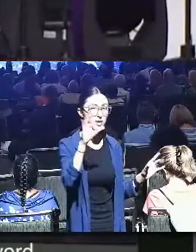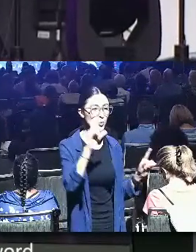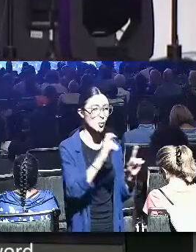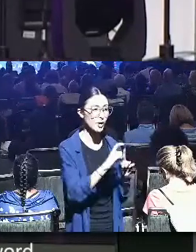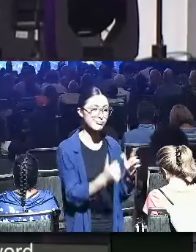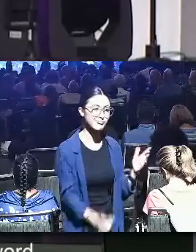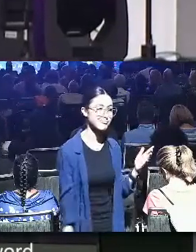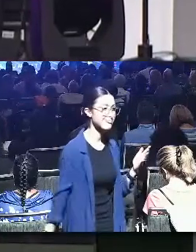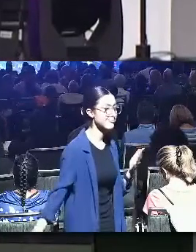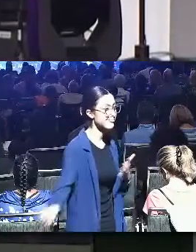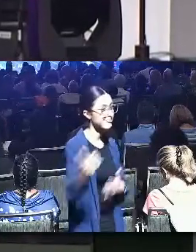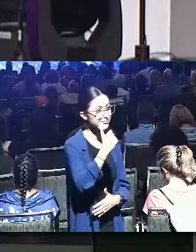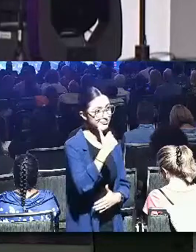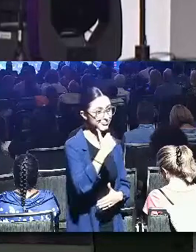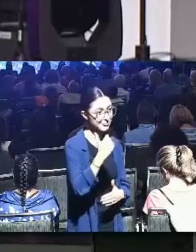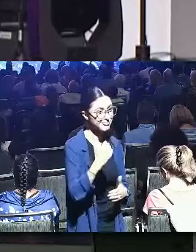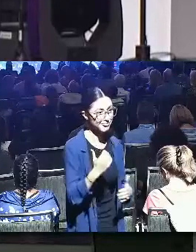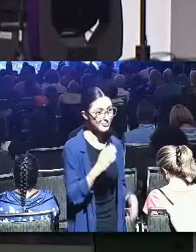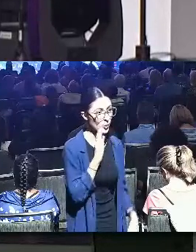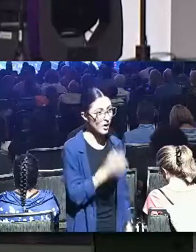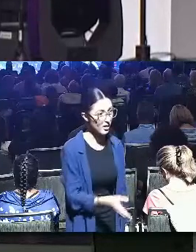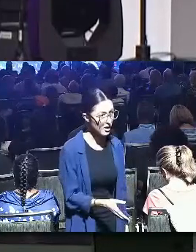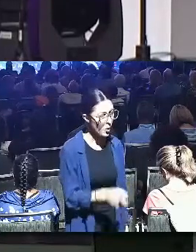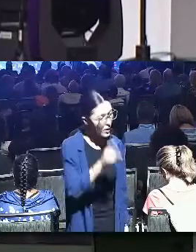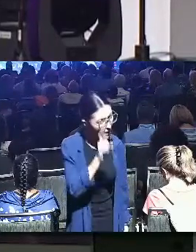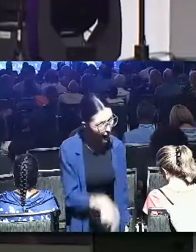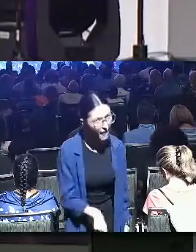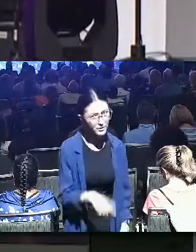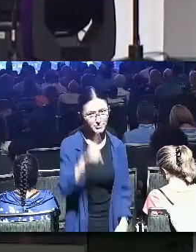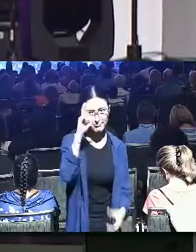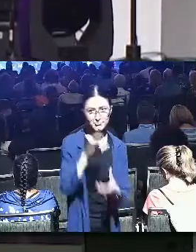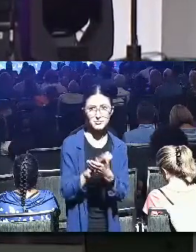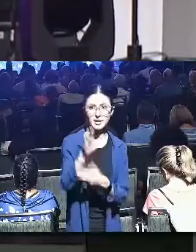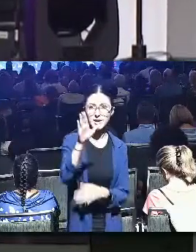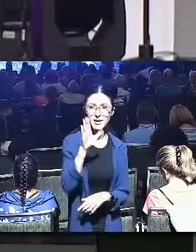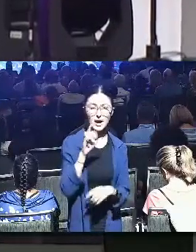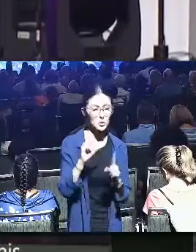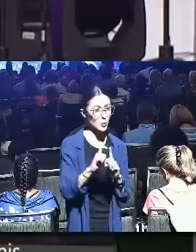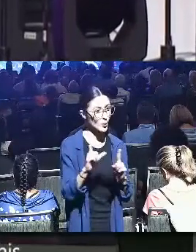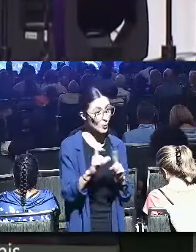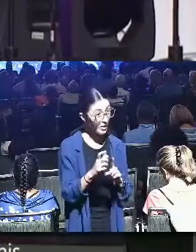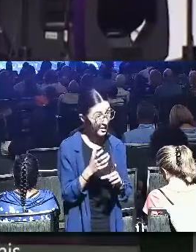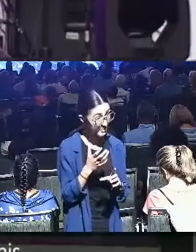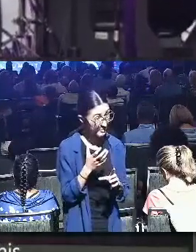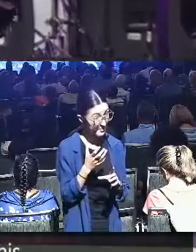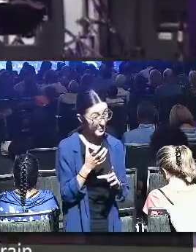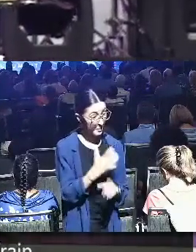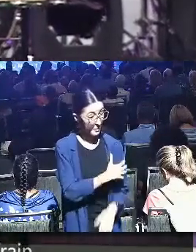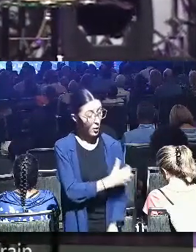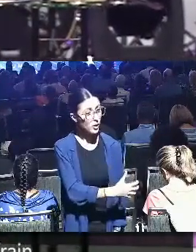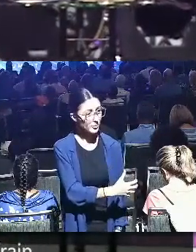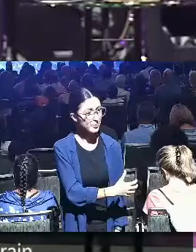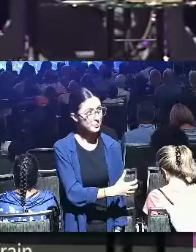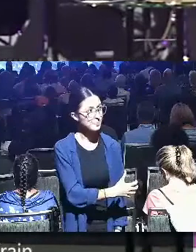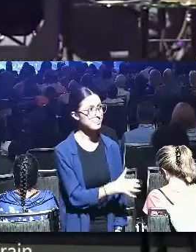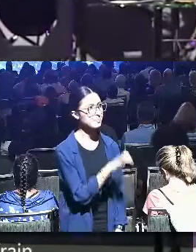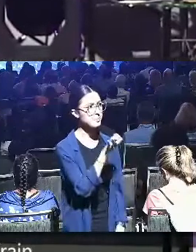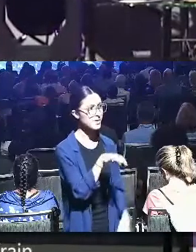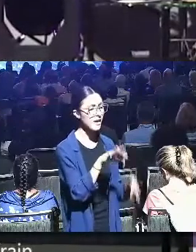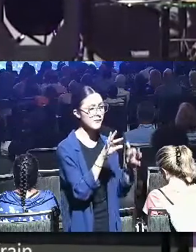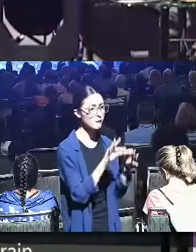We've got to believe in the power of God's word. You know, this refrain happens 9 times, and I like doing it in different voices, different